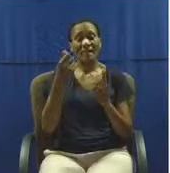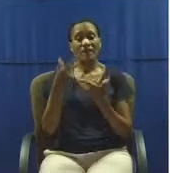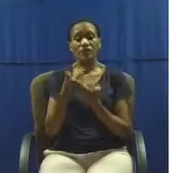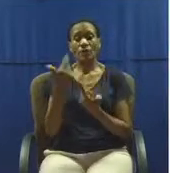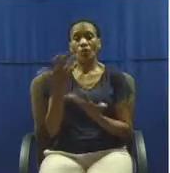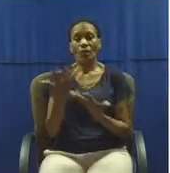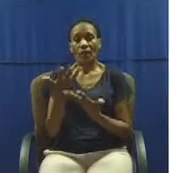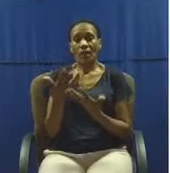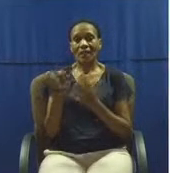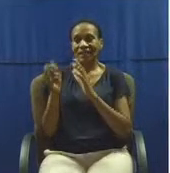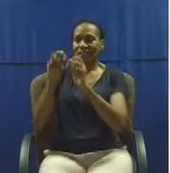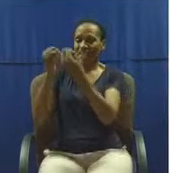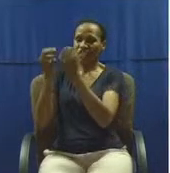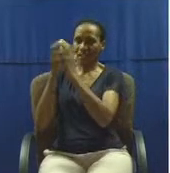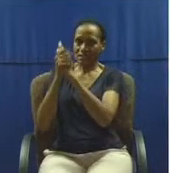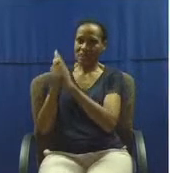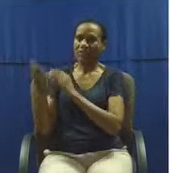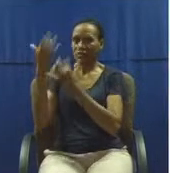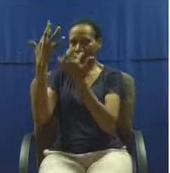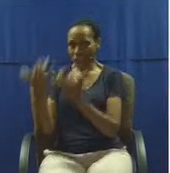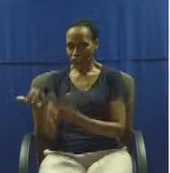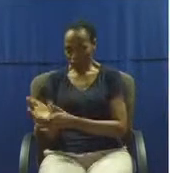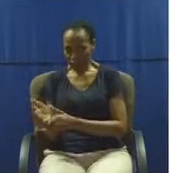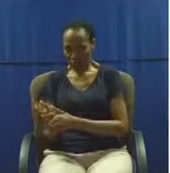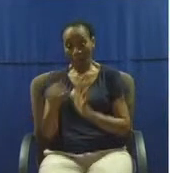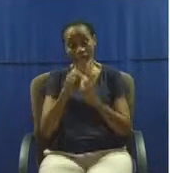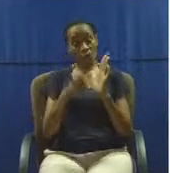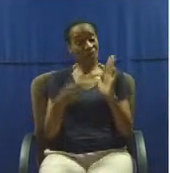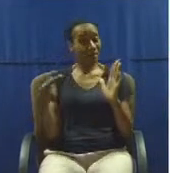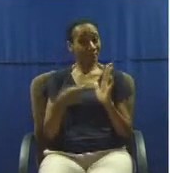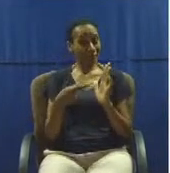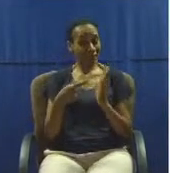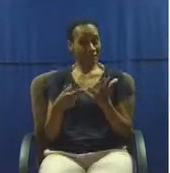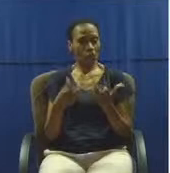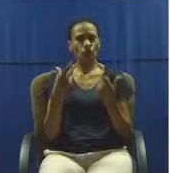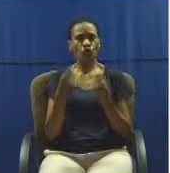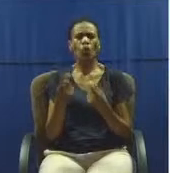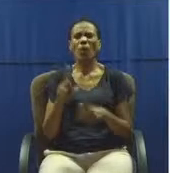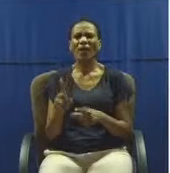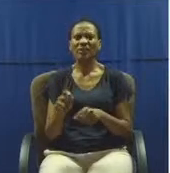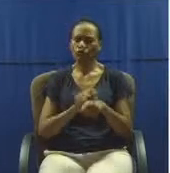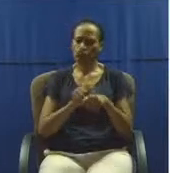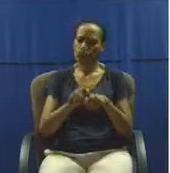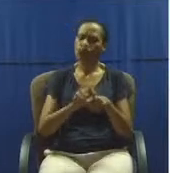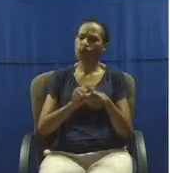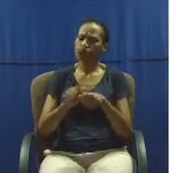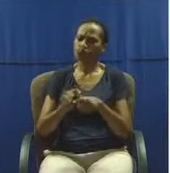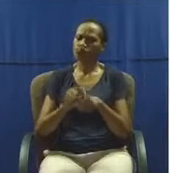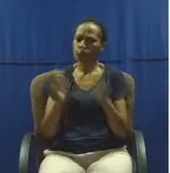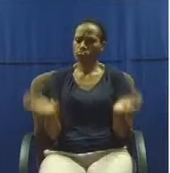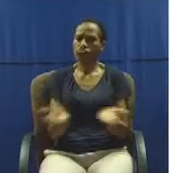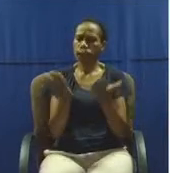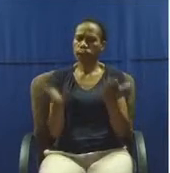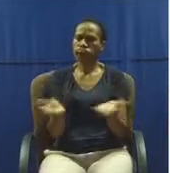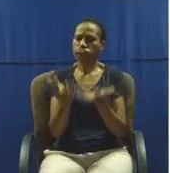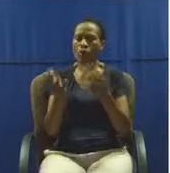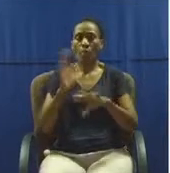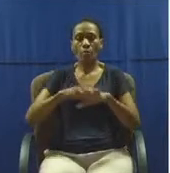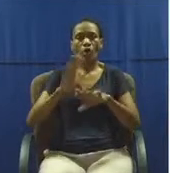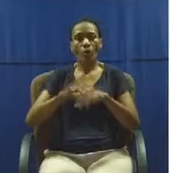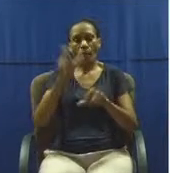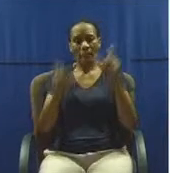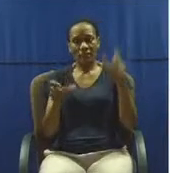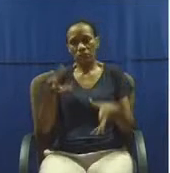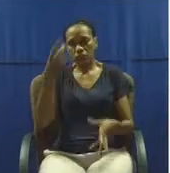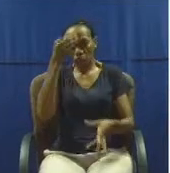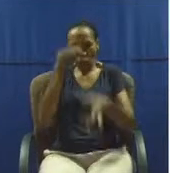Fund. Now, this program uses coaching to facilitate and reinforce learning and